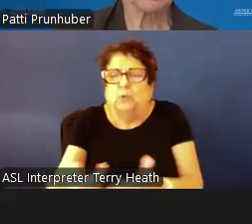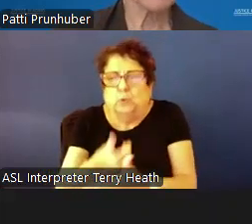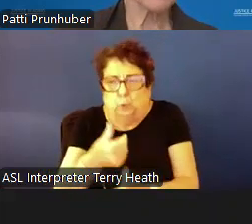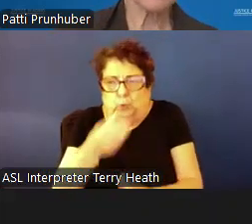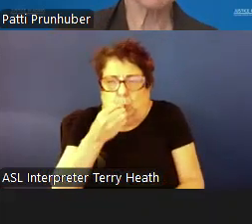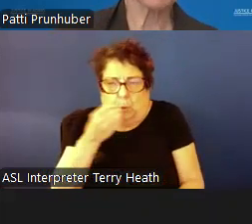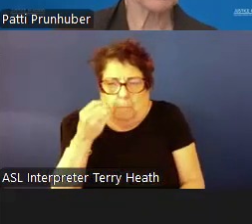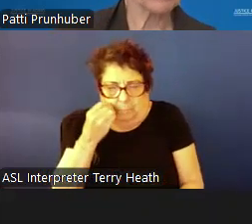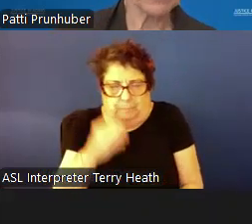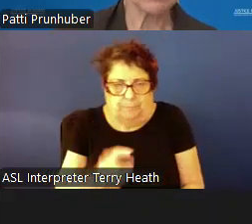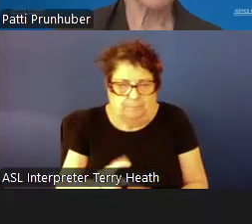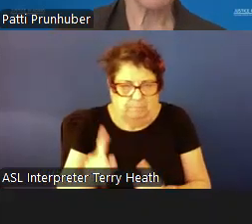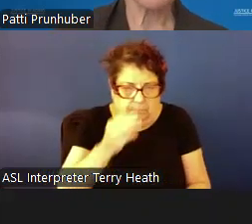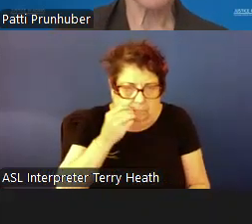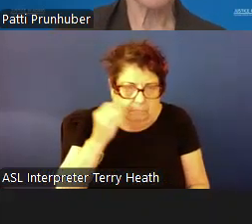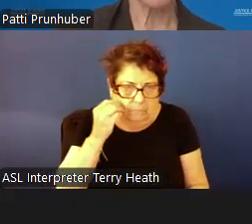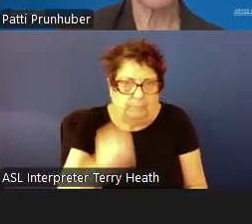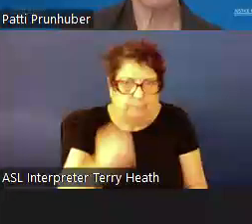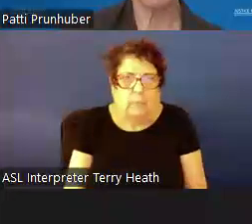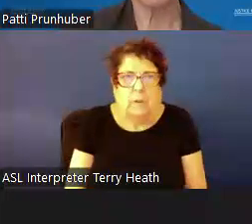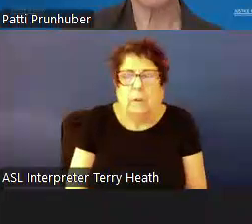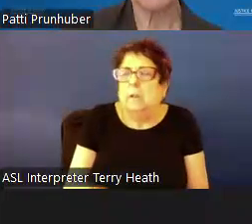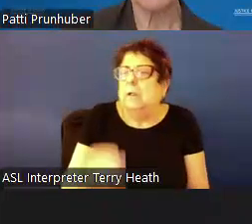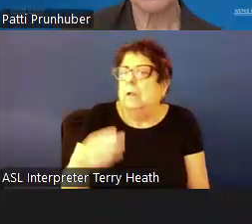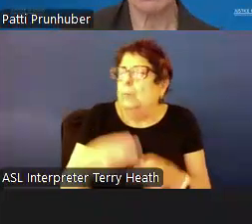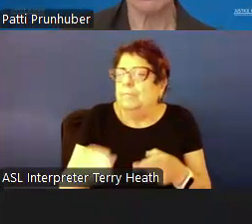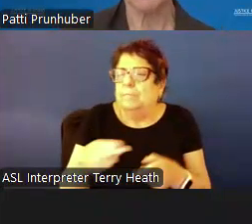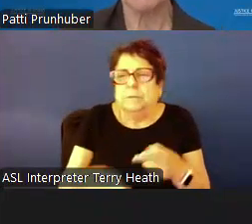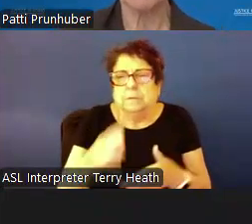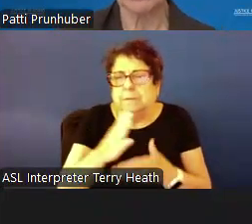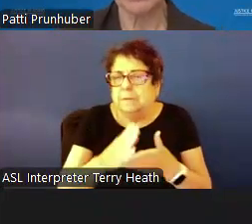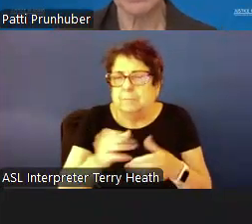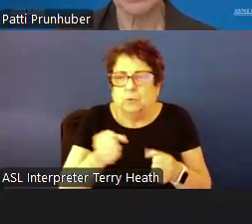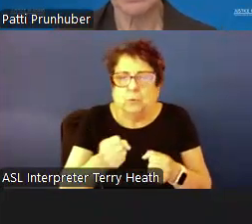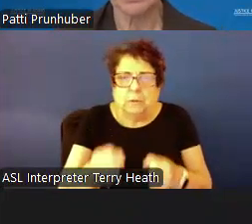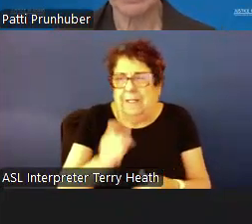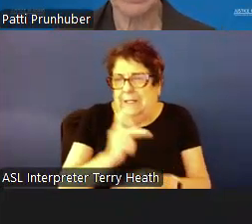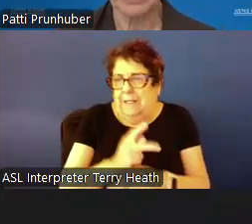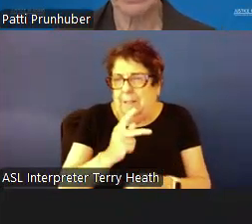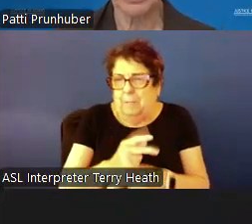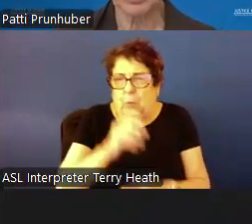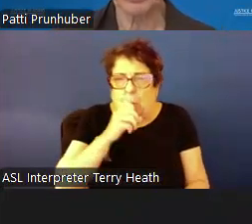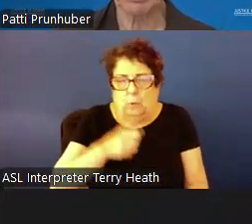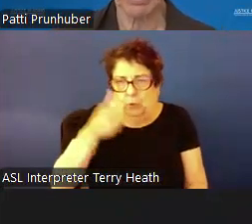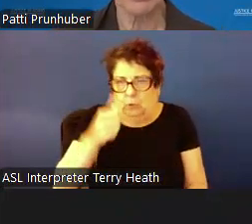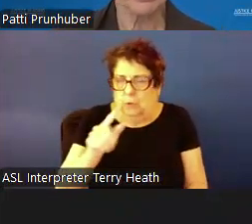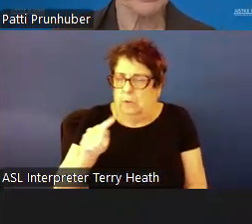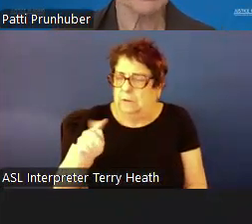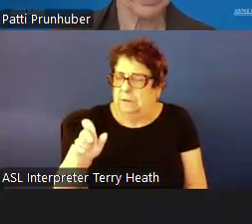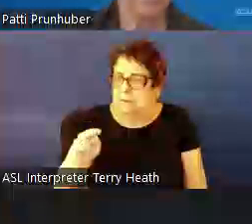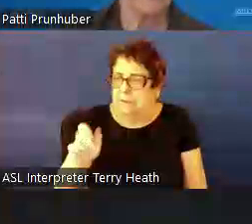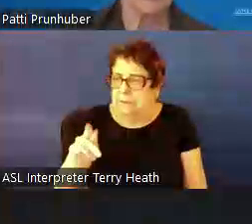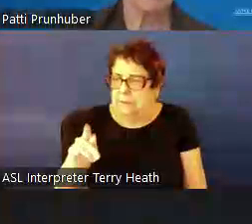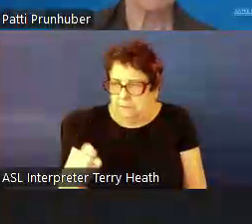So these are just briefly some strategies for keeping older tenants housed where legal assistance might be a useful